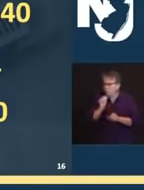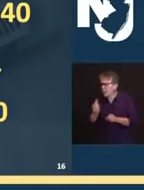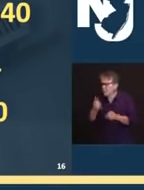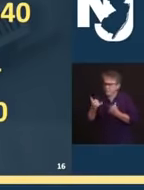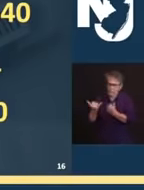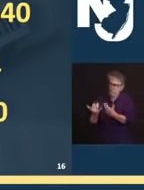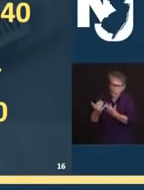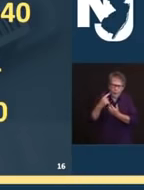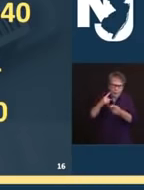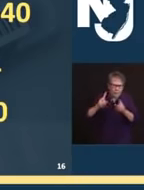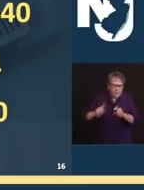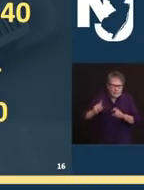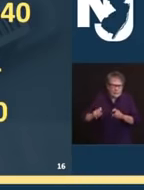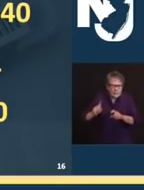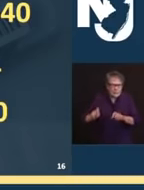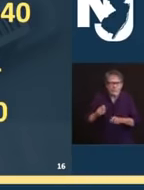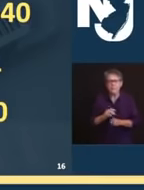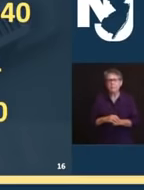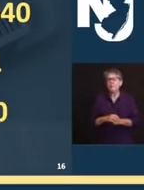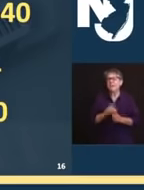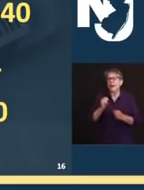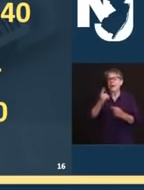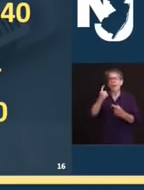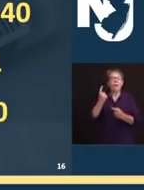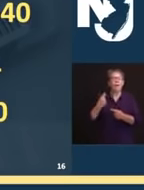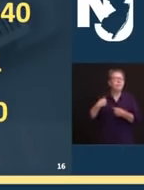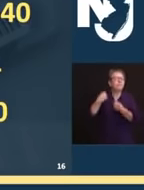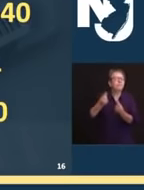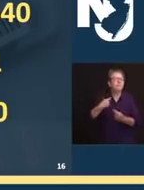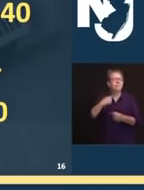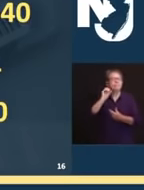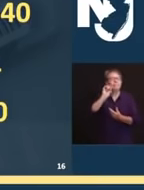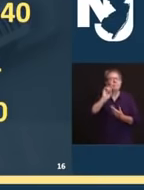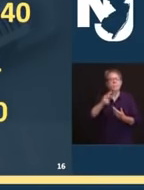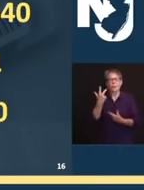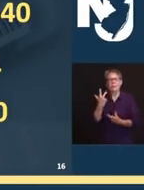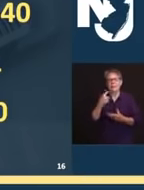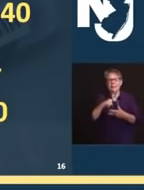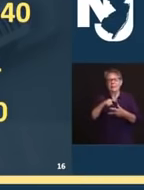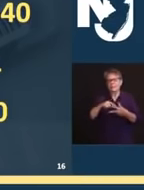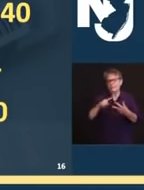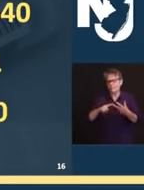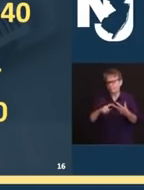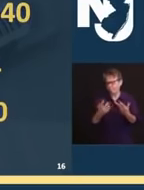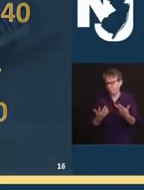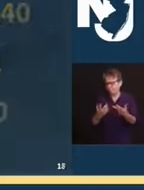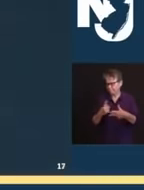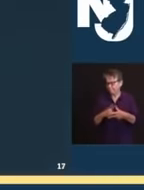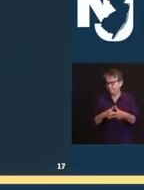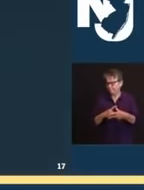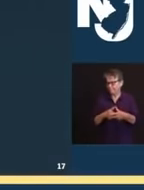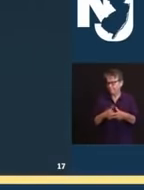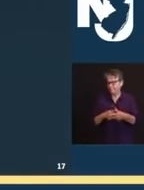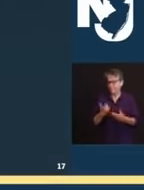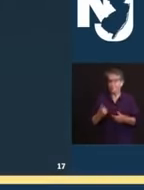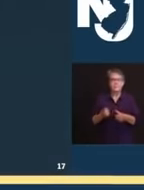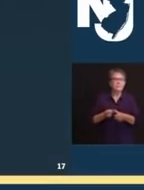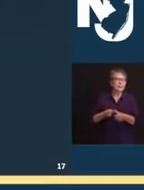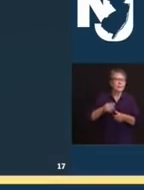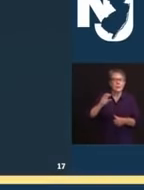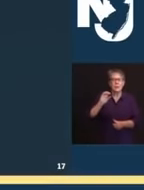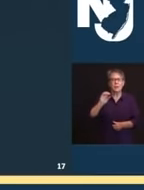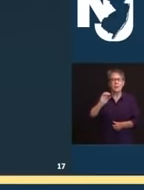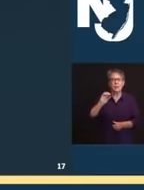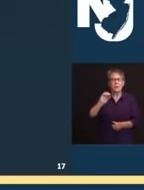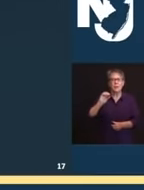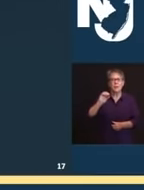day, let's take a couple of minutes to remember 3 more of the New Jerseyans we lost to this pandemic. We're going to open up today in Paterson, and there